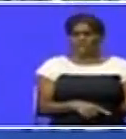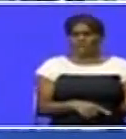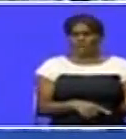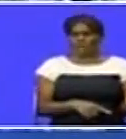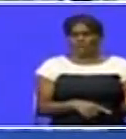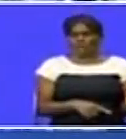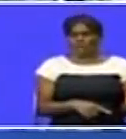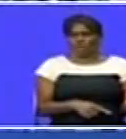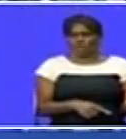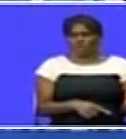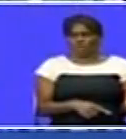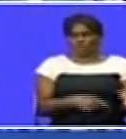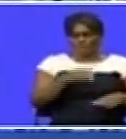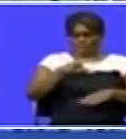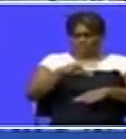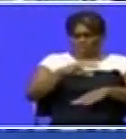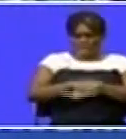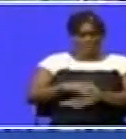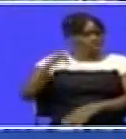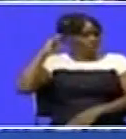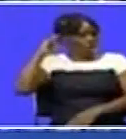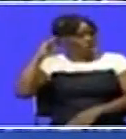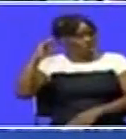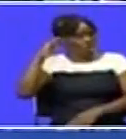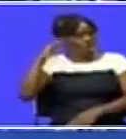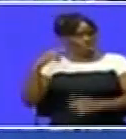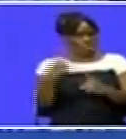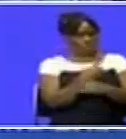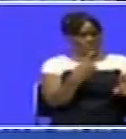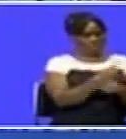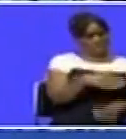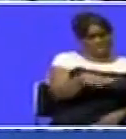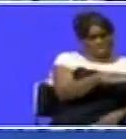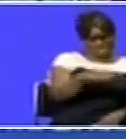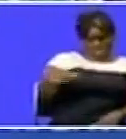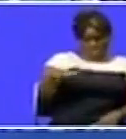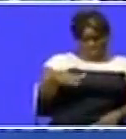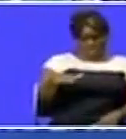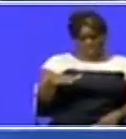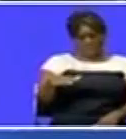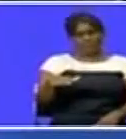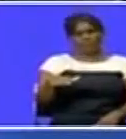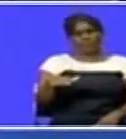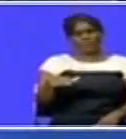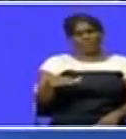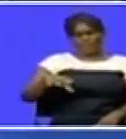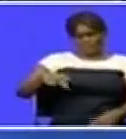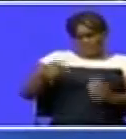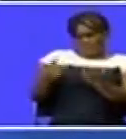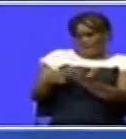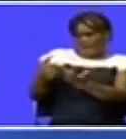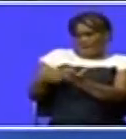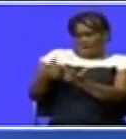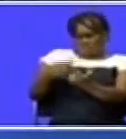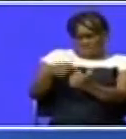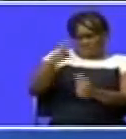is to collar some, to put some radio collars on certain prides that we've identified and monitor those prides. Counting carnivores